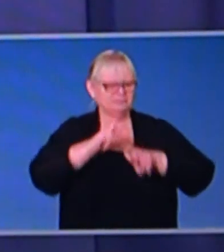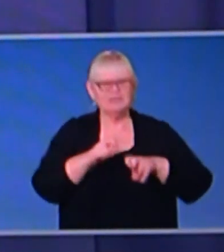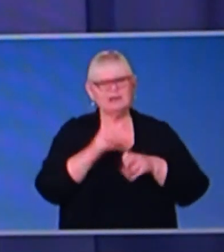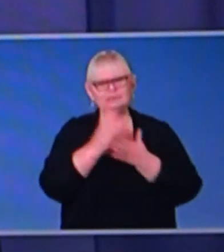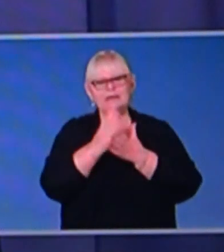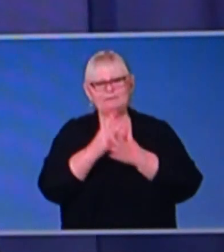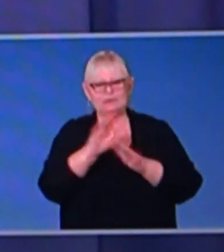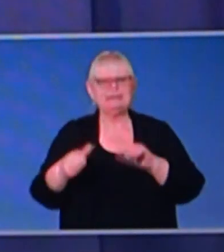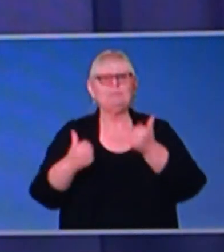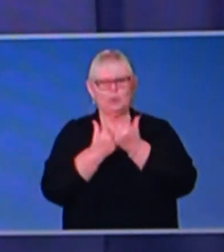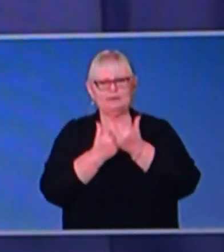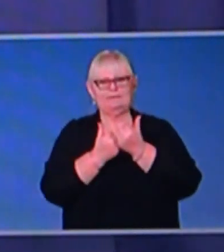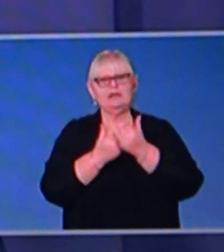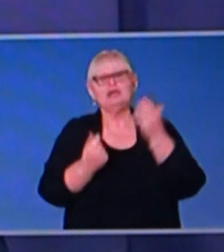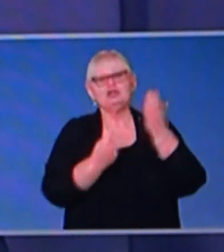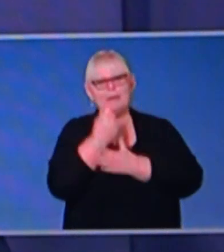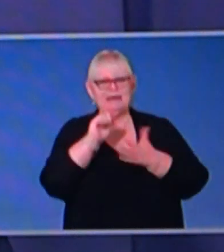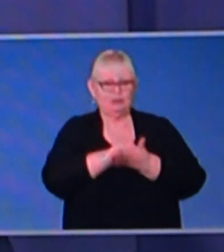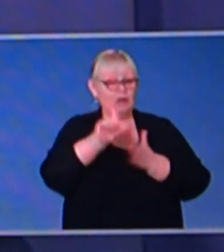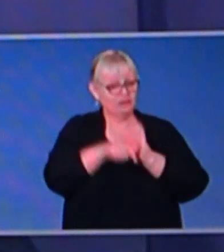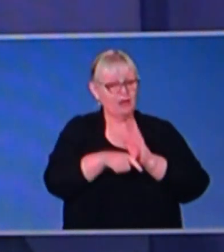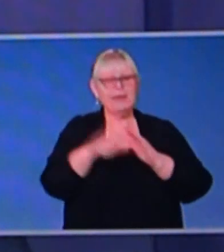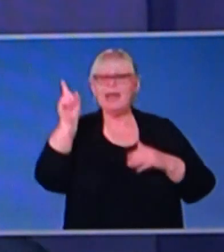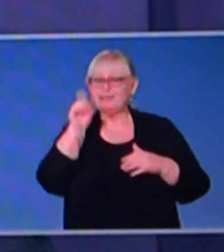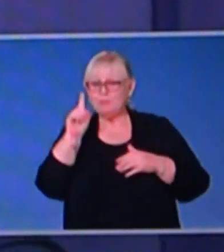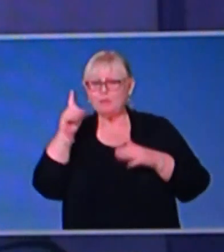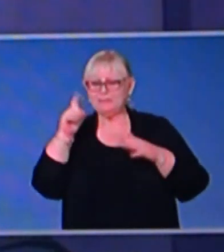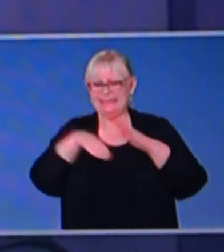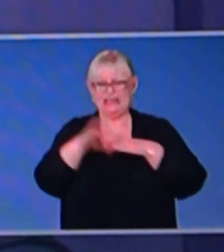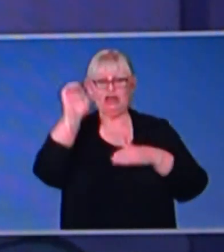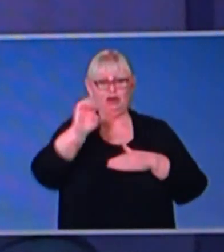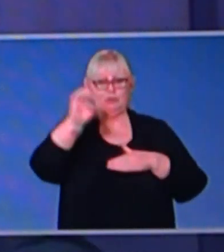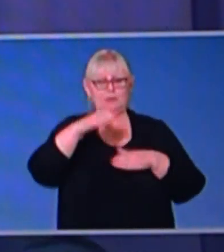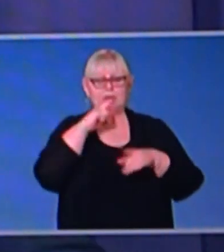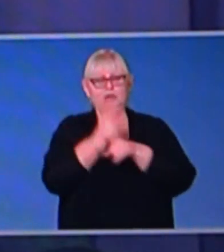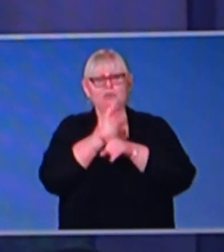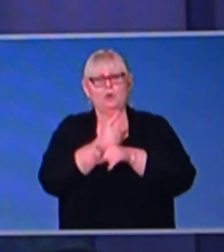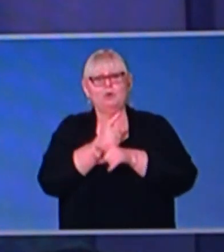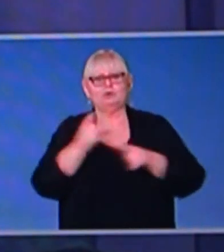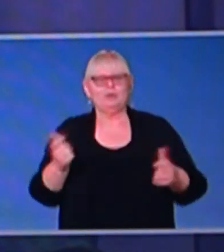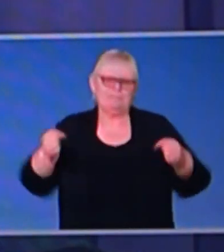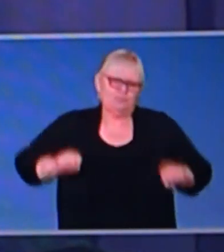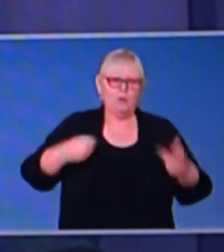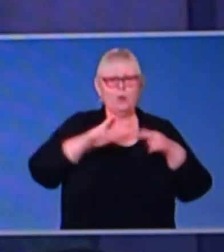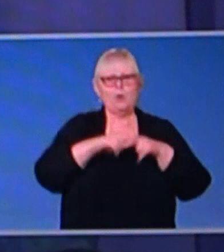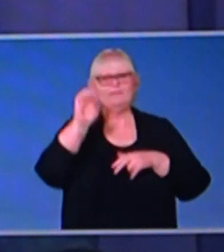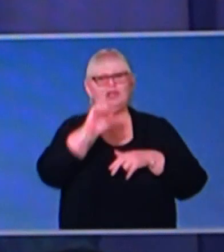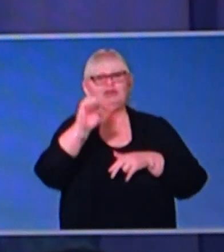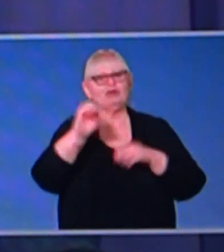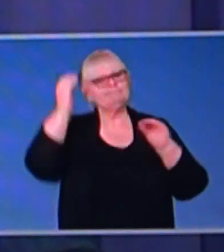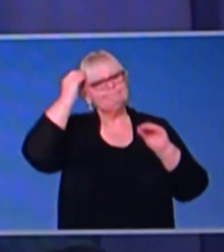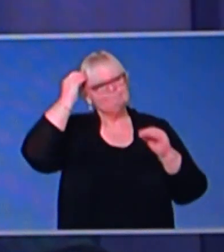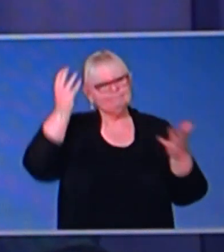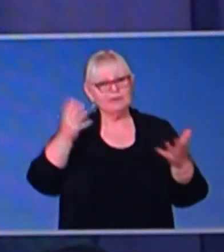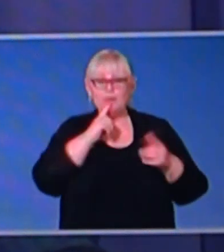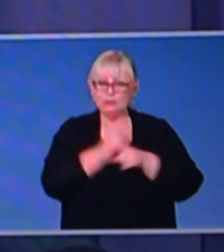to occur at the right time. In Europe at the moment, I was speaking to the President of the European Commission last night. We discussed this